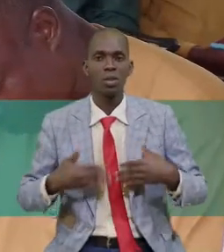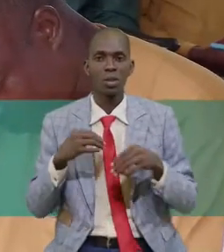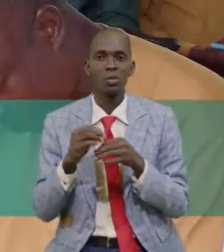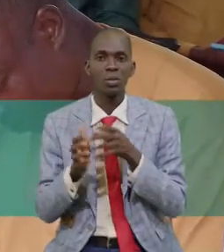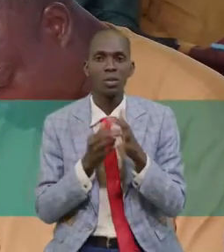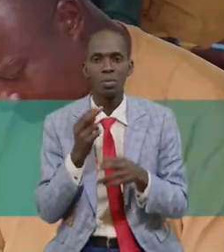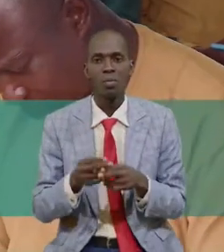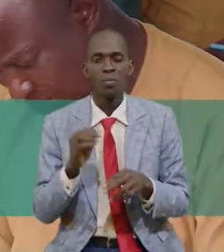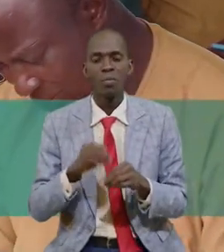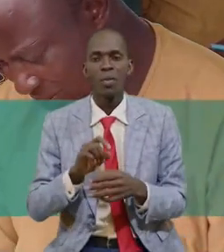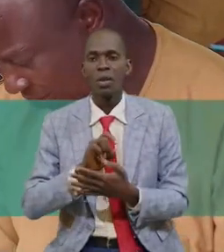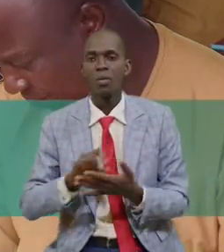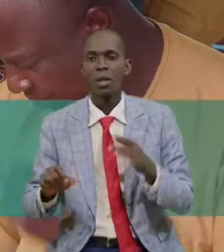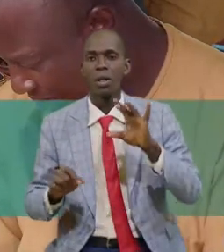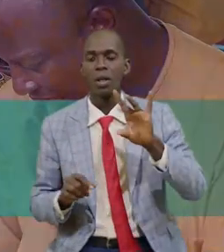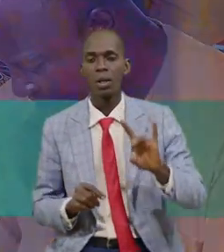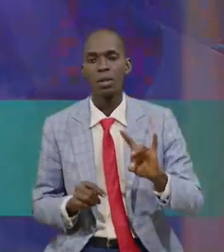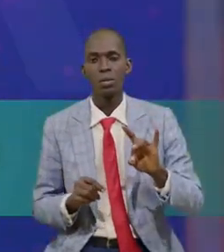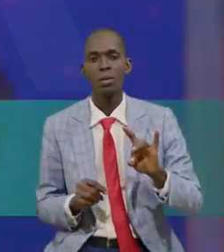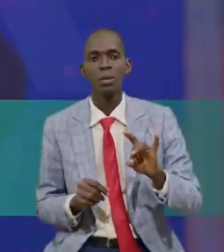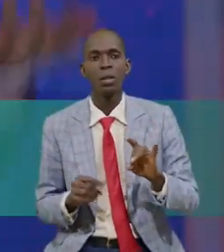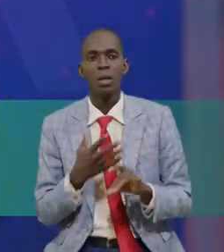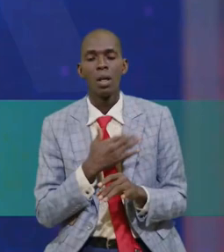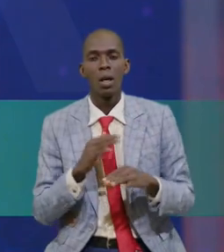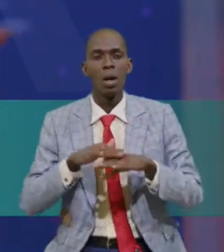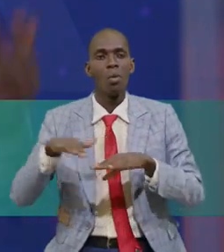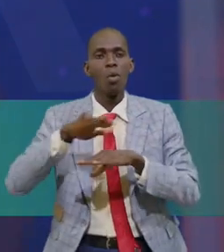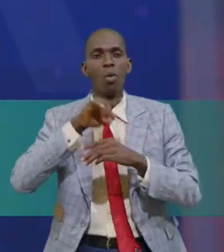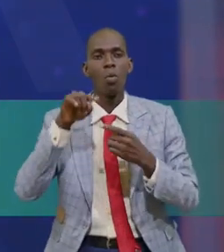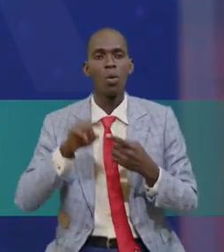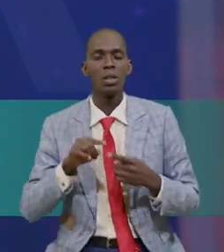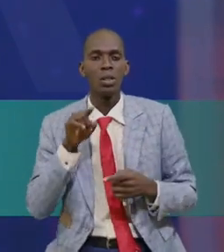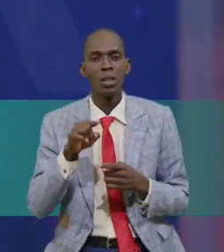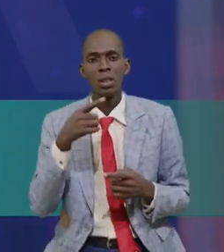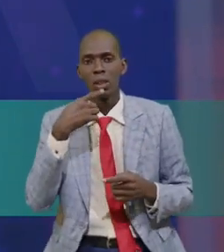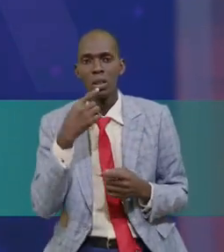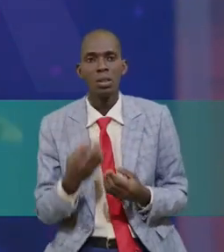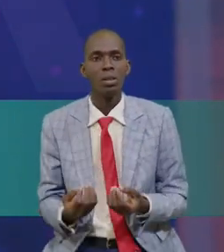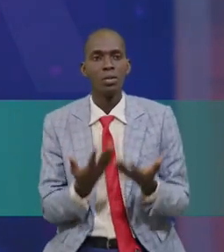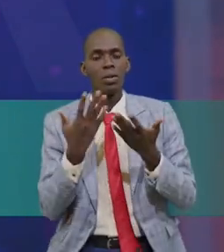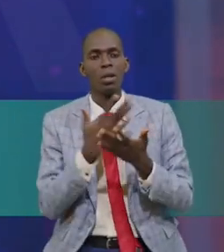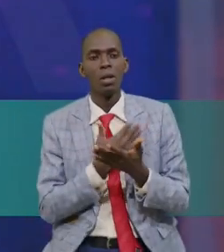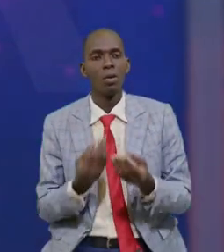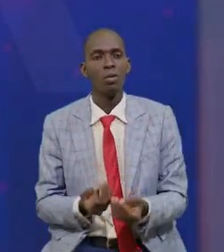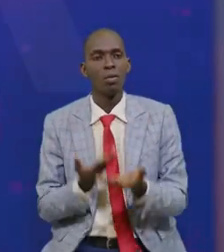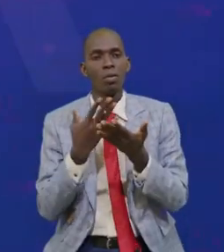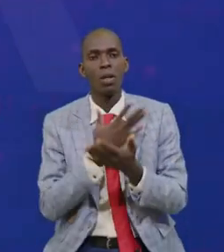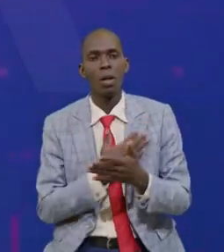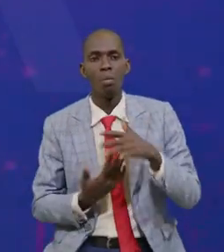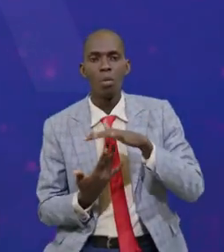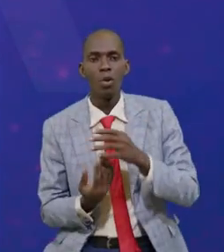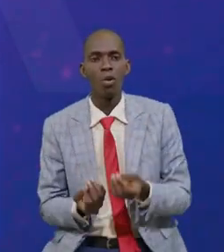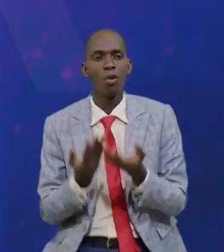us, above when he said, sacrifice and offering and burnt offerings and offering for